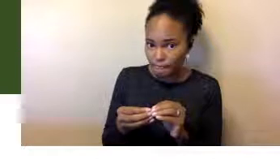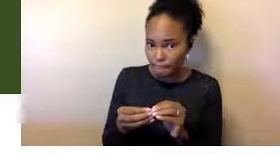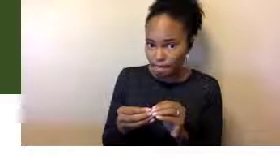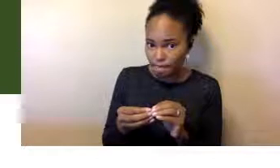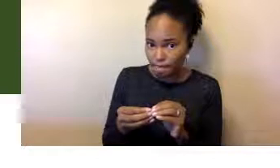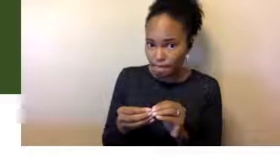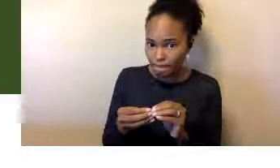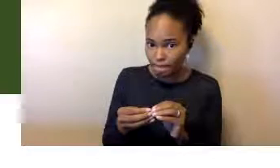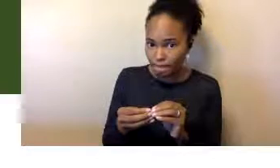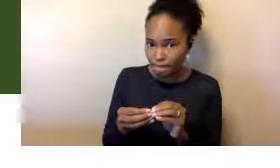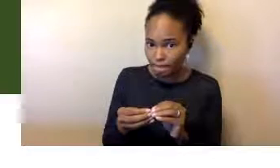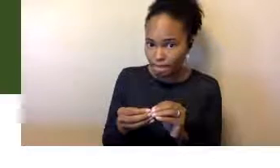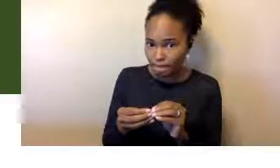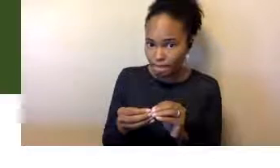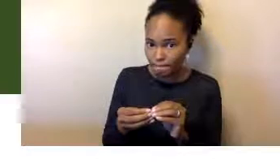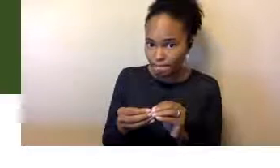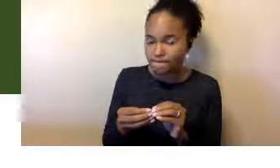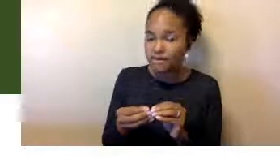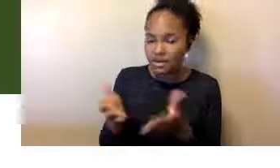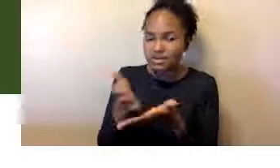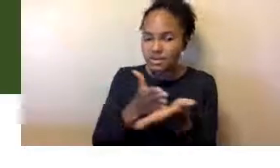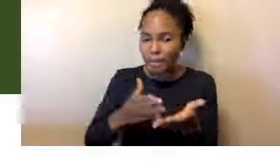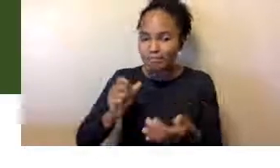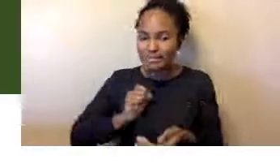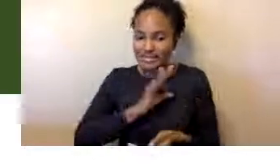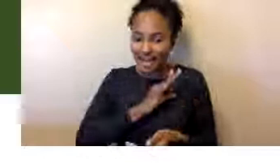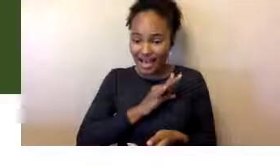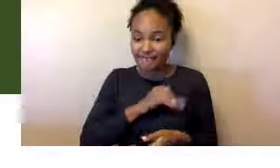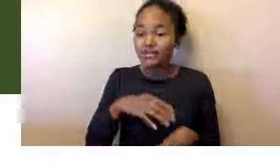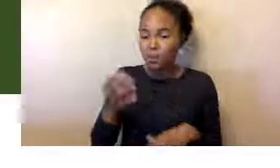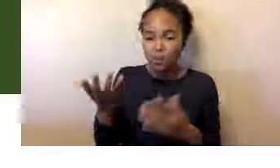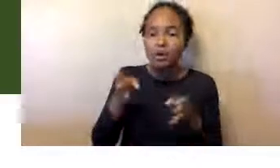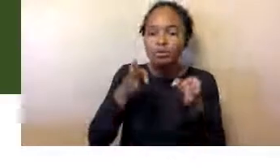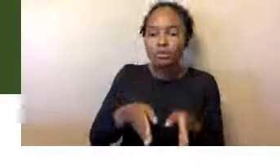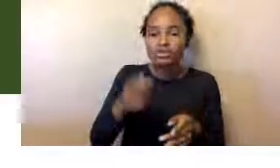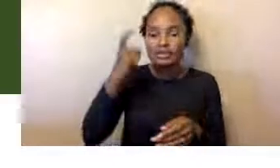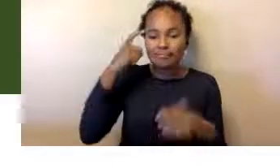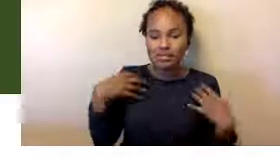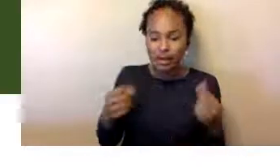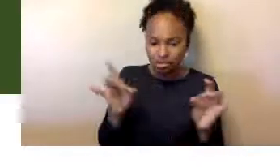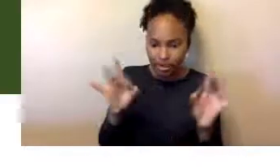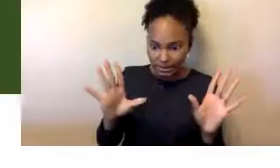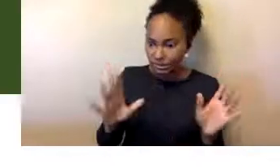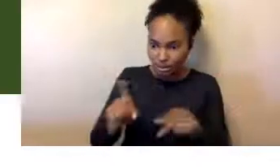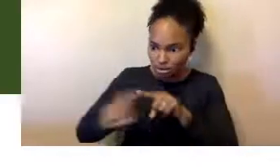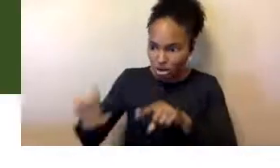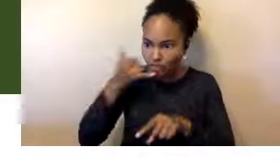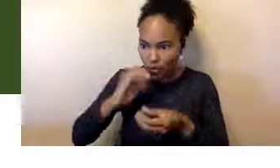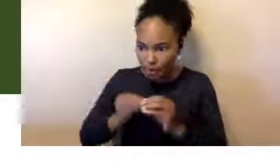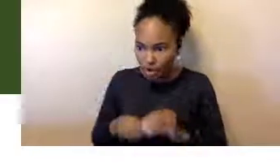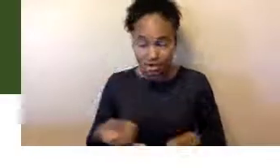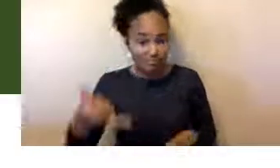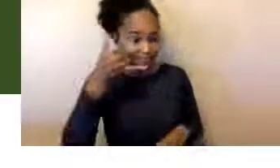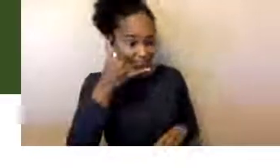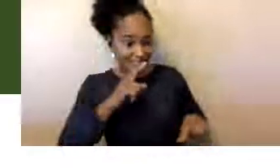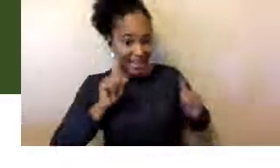are often unequipped or undertrained to adequately respond to a mental health crisis. So even